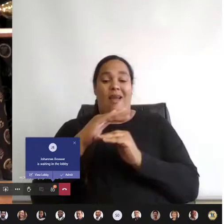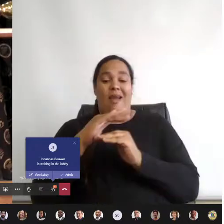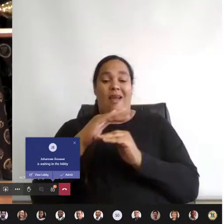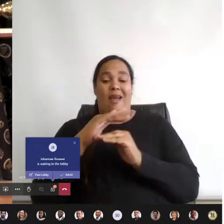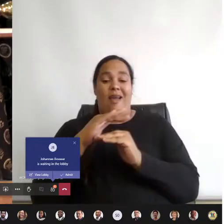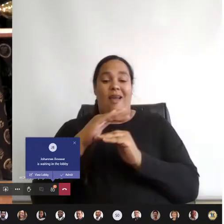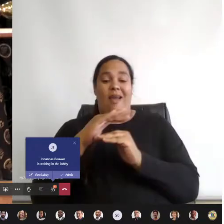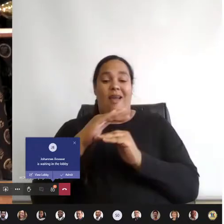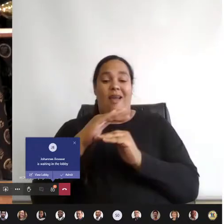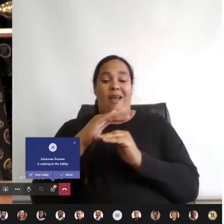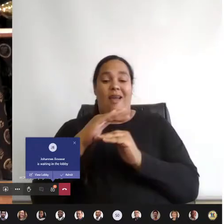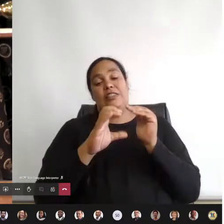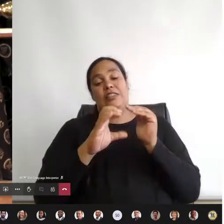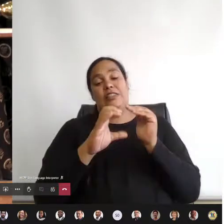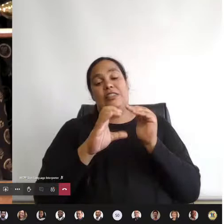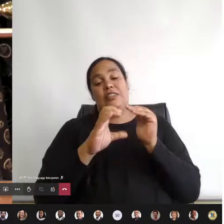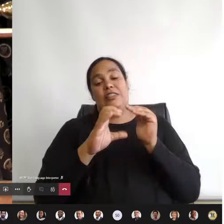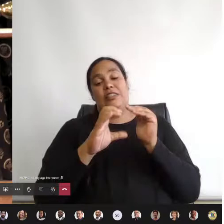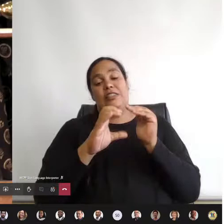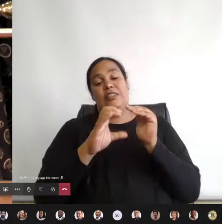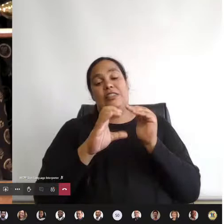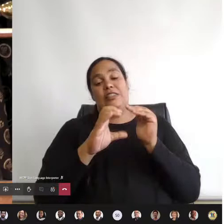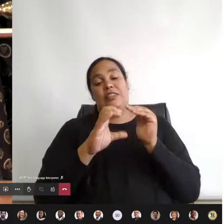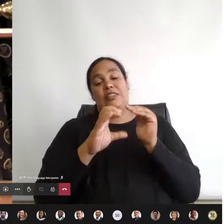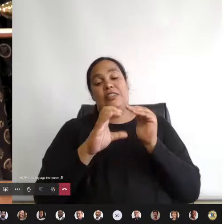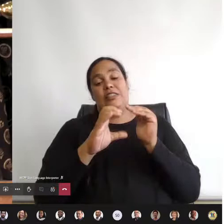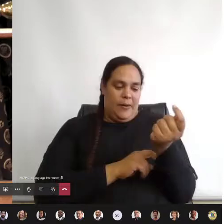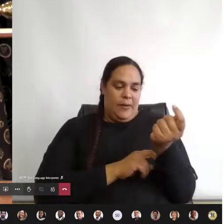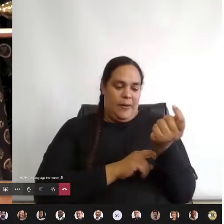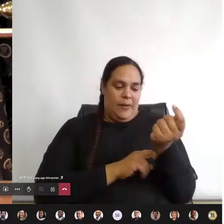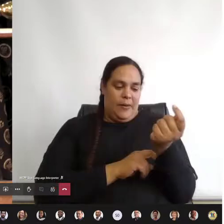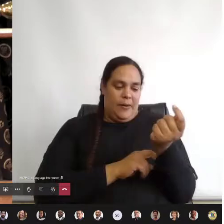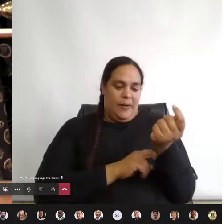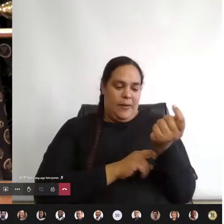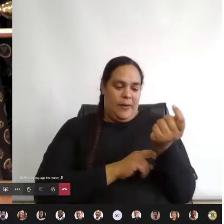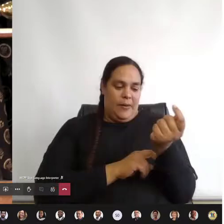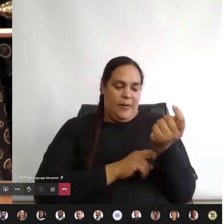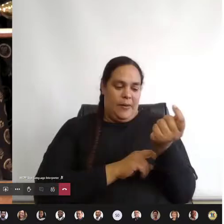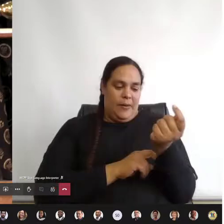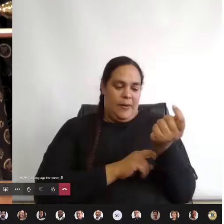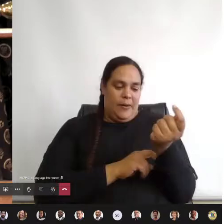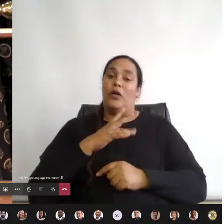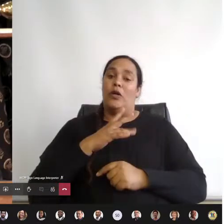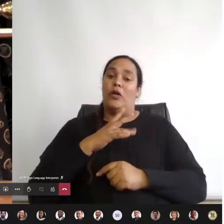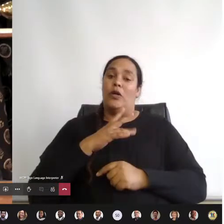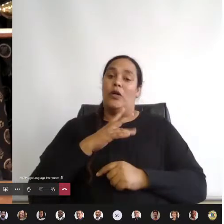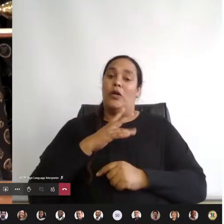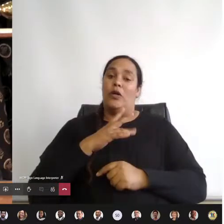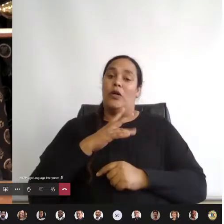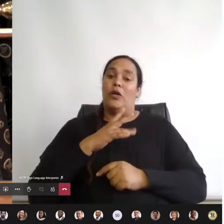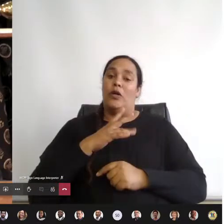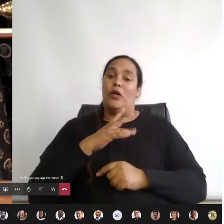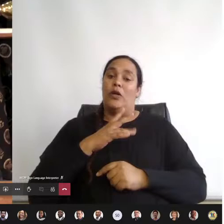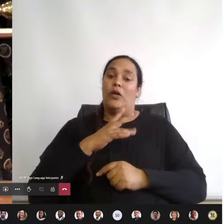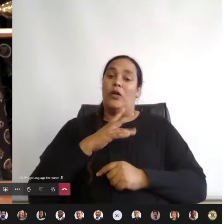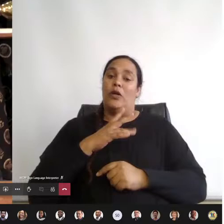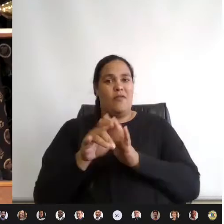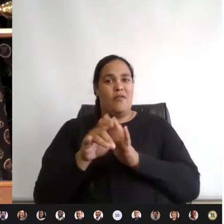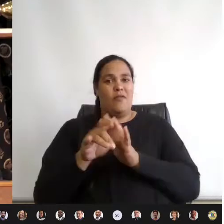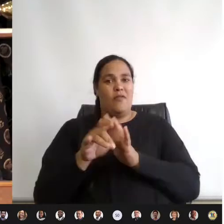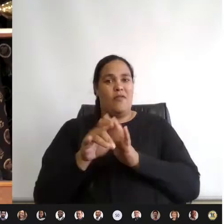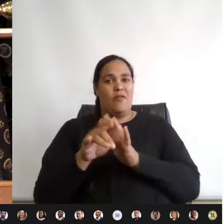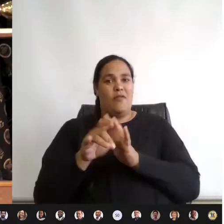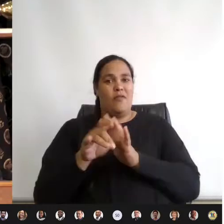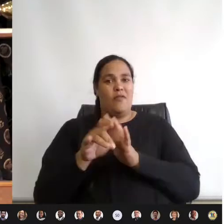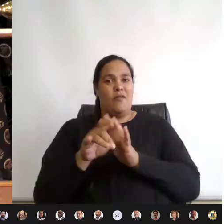country, they are getting poorer and not the opposite. And if we actually want to unpack how the poor are treated in this province, go and just have a look at our response